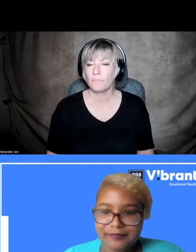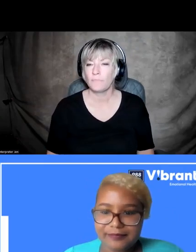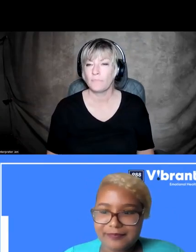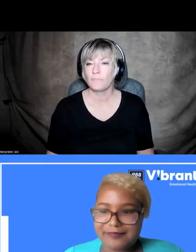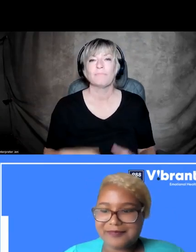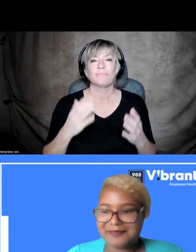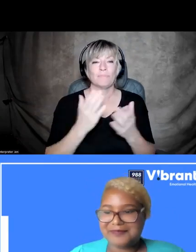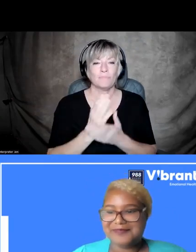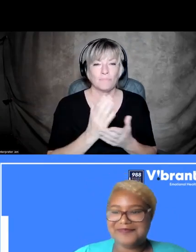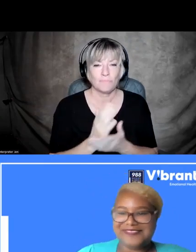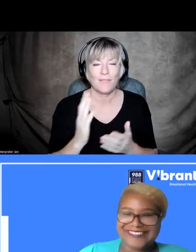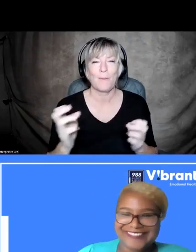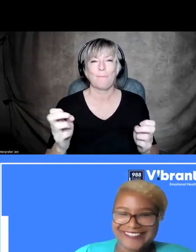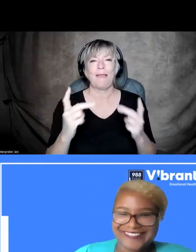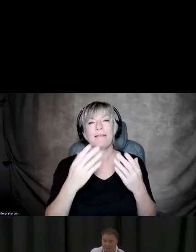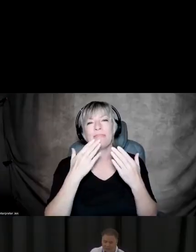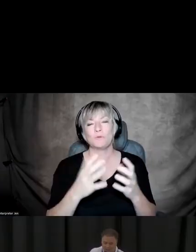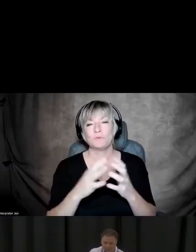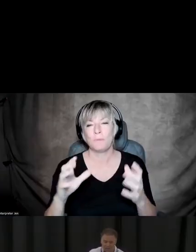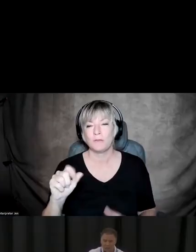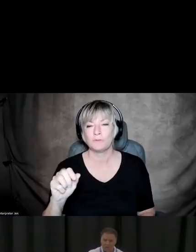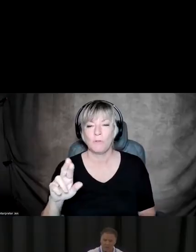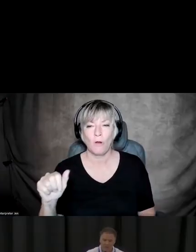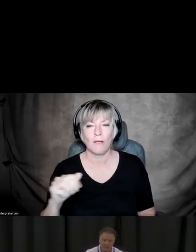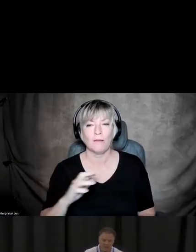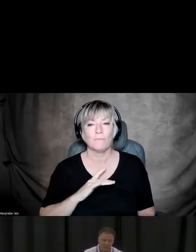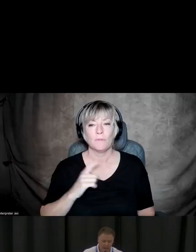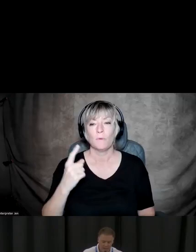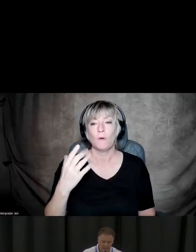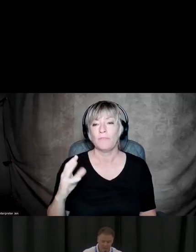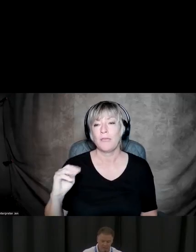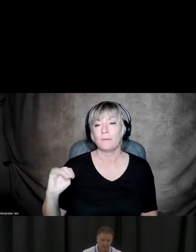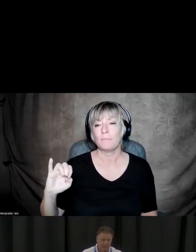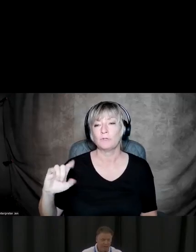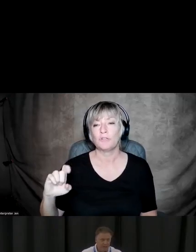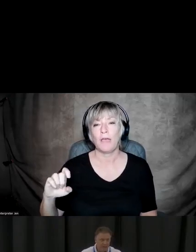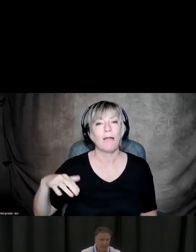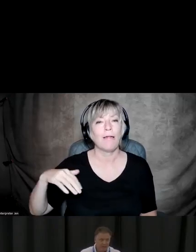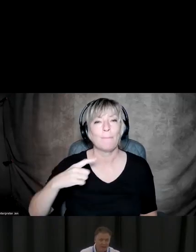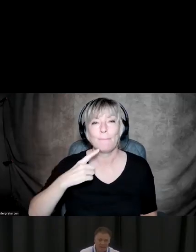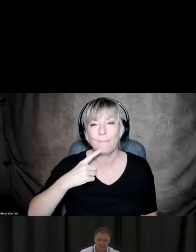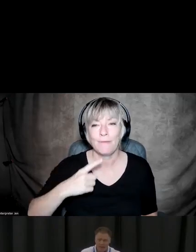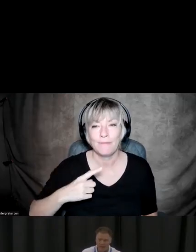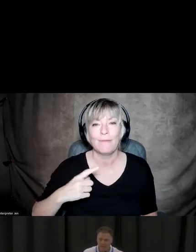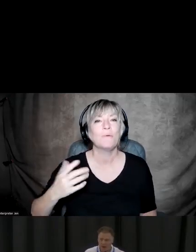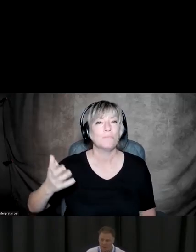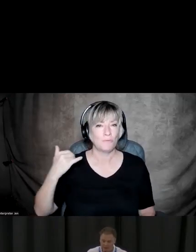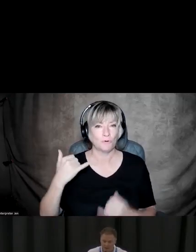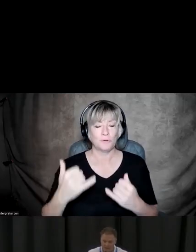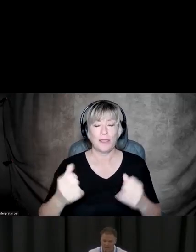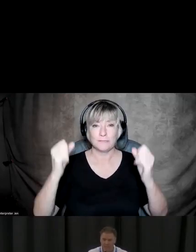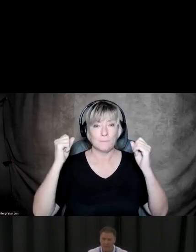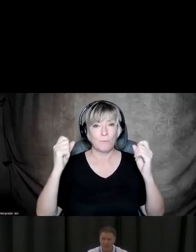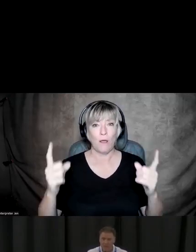All right, we are back. Thank you so much, Lauren. Look, there's one thing Michelle did not mention. Earlier today, by